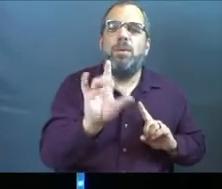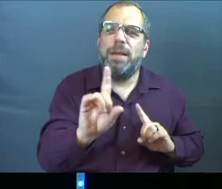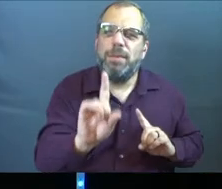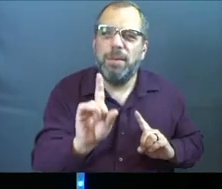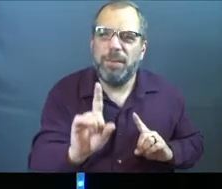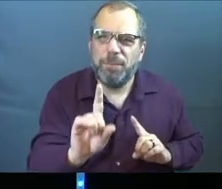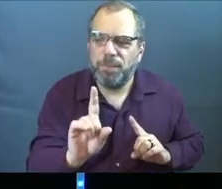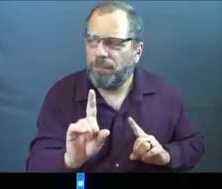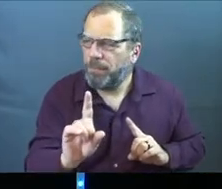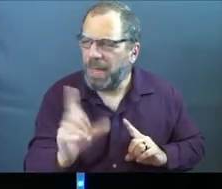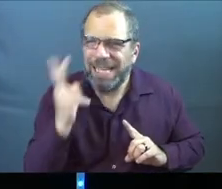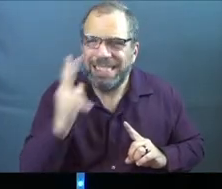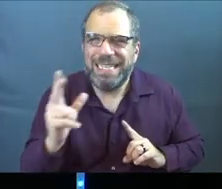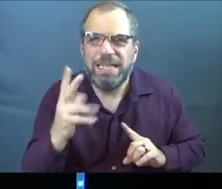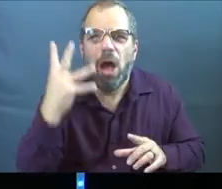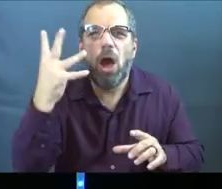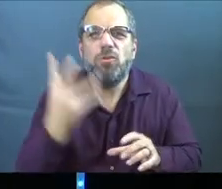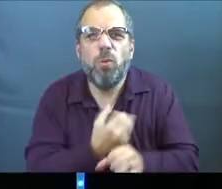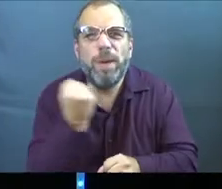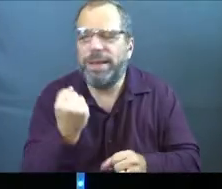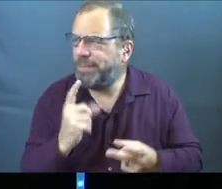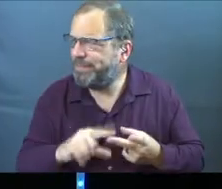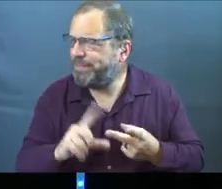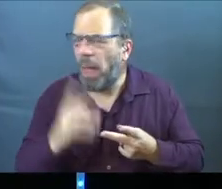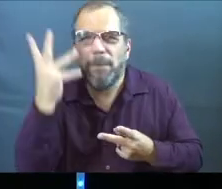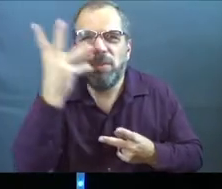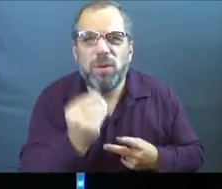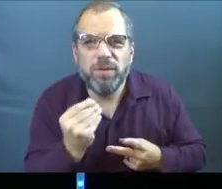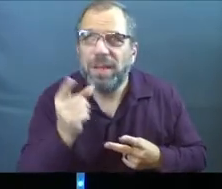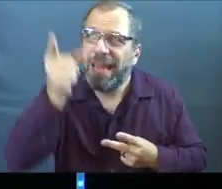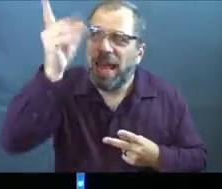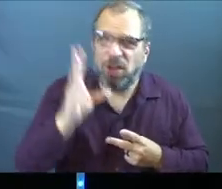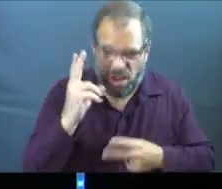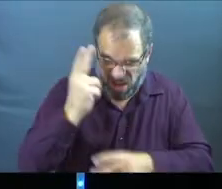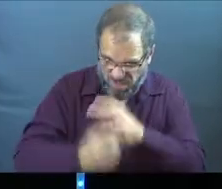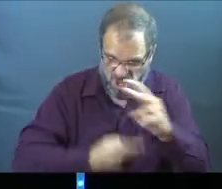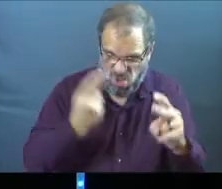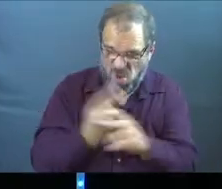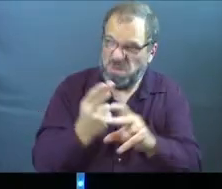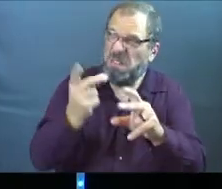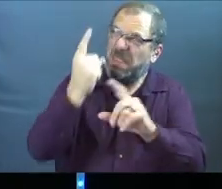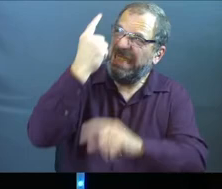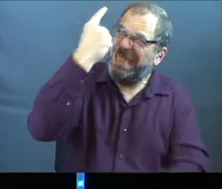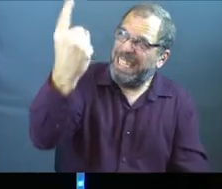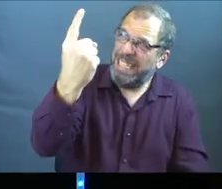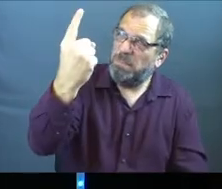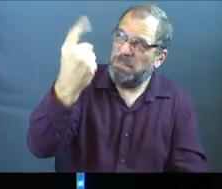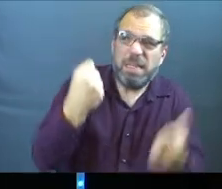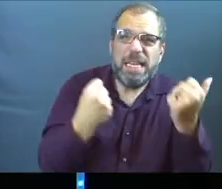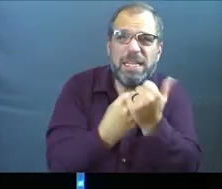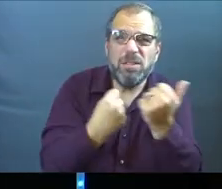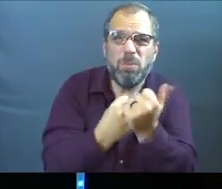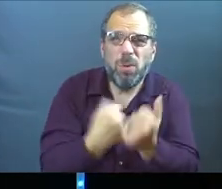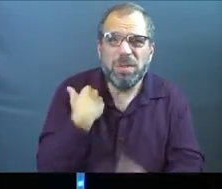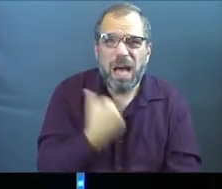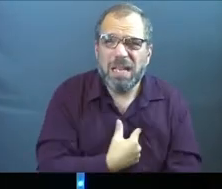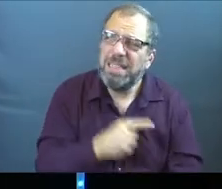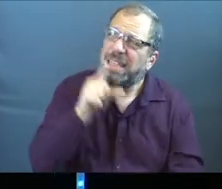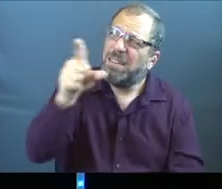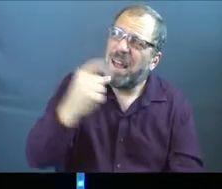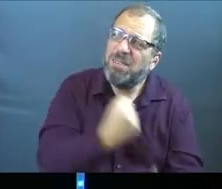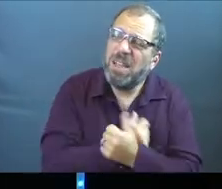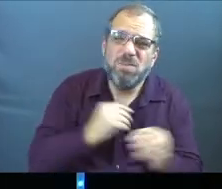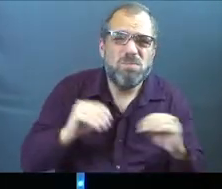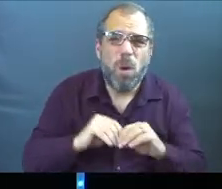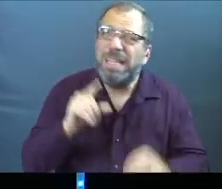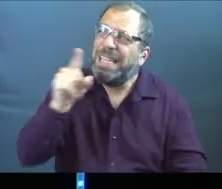argue, let's see it as a win. Let's see it as a beautiful thing that the God of the universe, the creator of all things, he's on our side. And he loves us more than